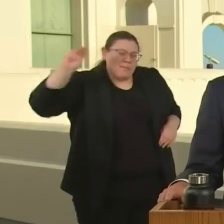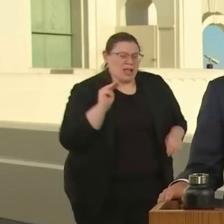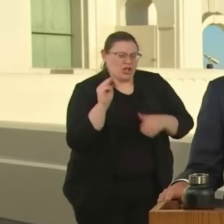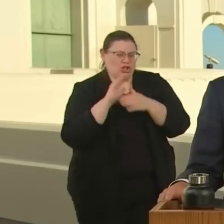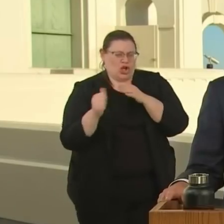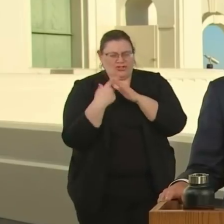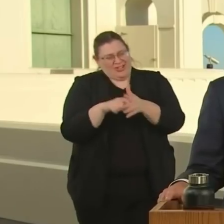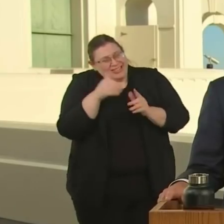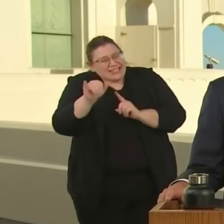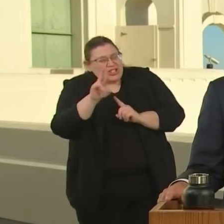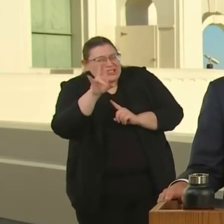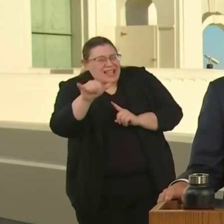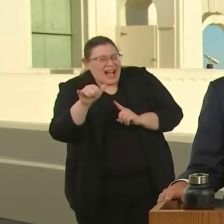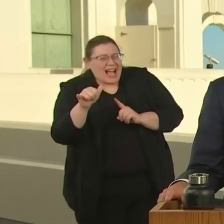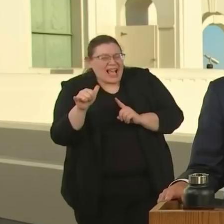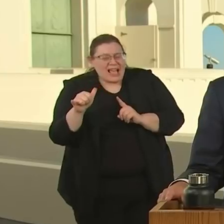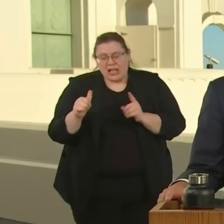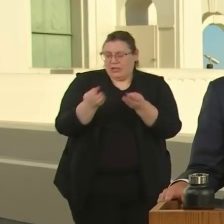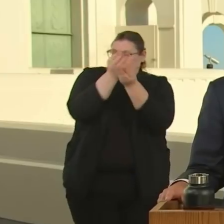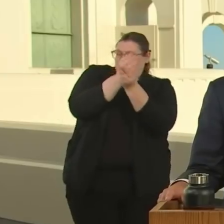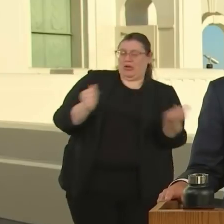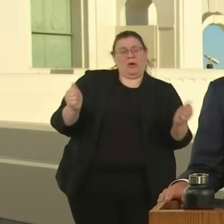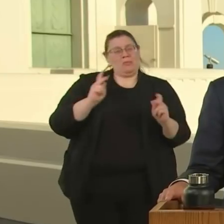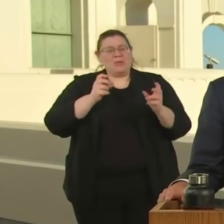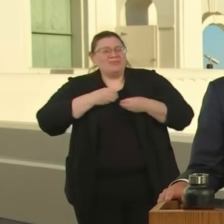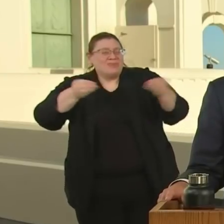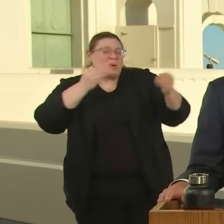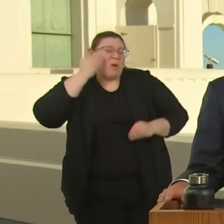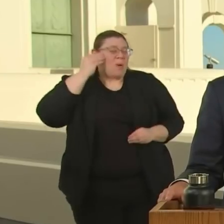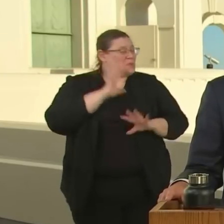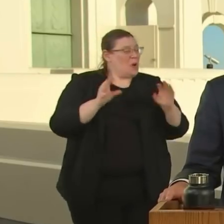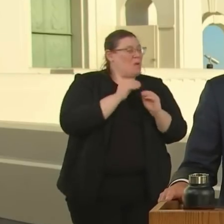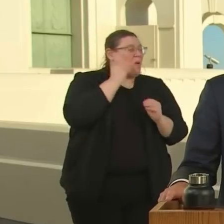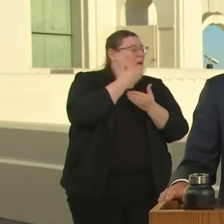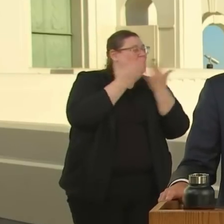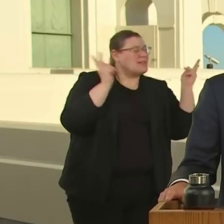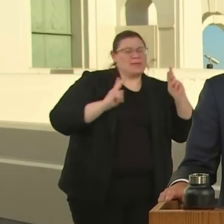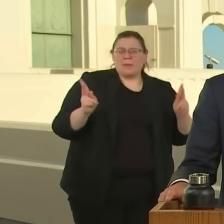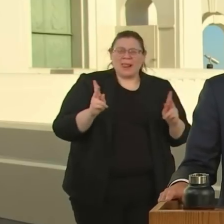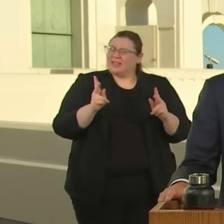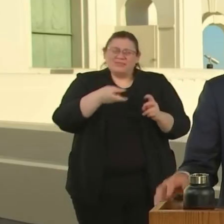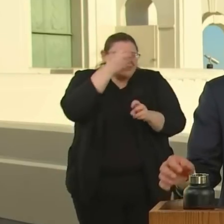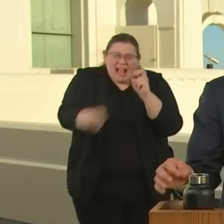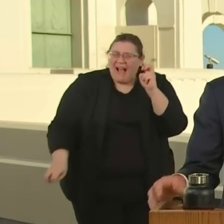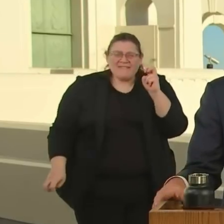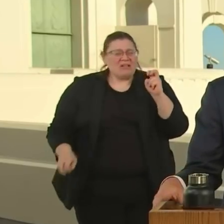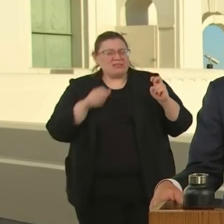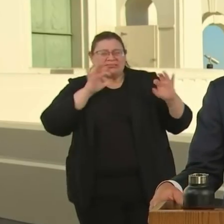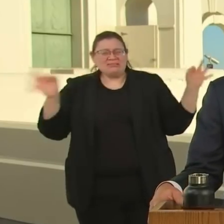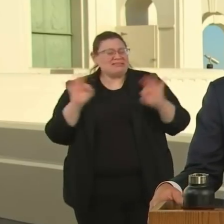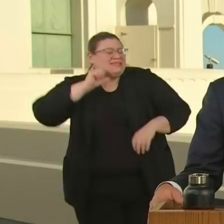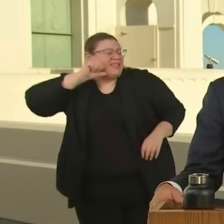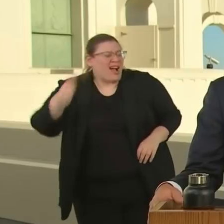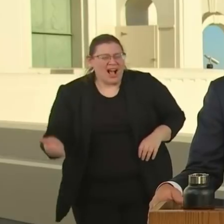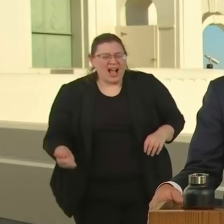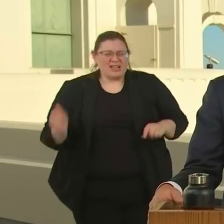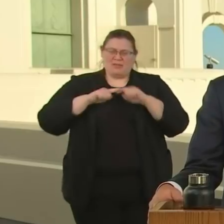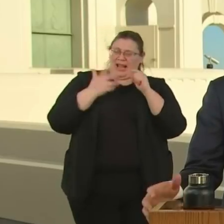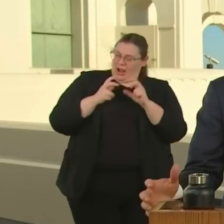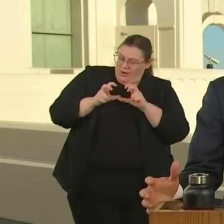resolve. Ending homelessness is tough, tough work. It's not for the faint of heart. But our investments are building a